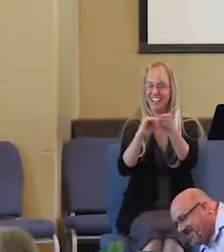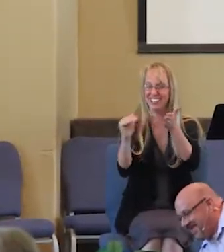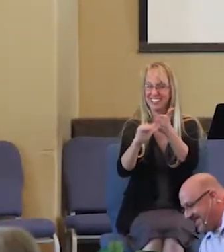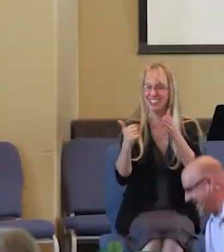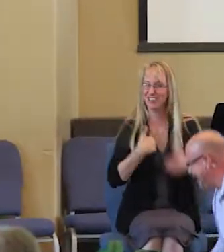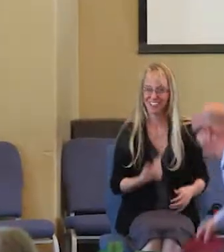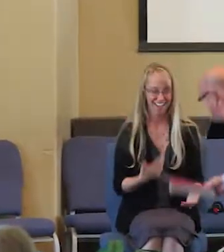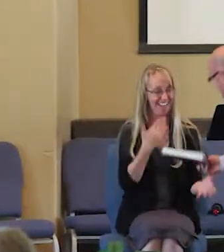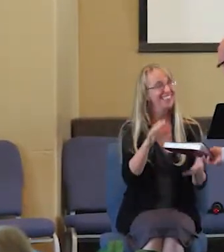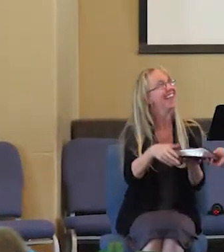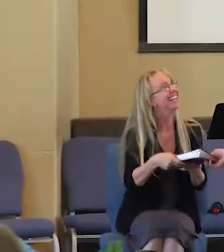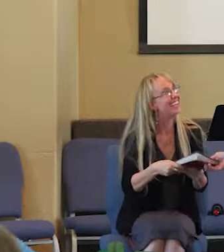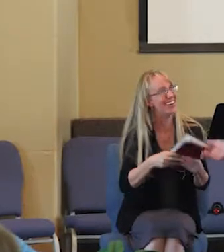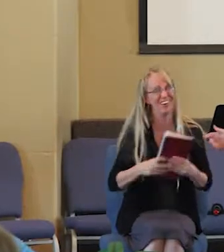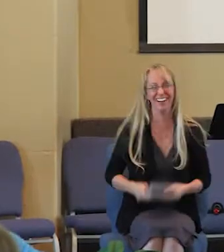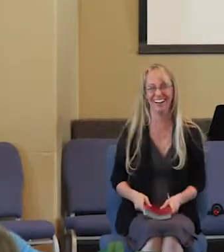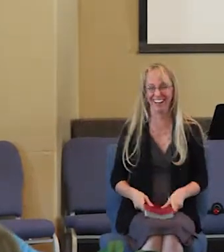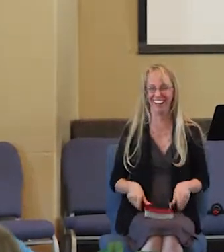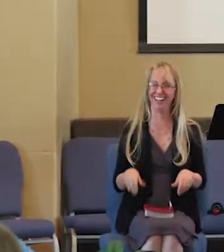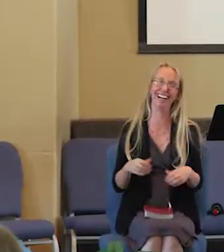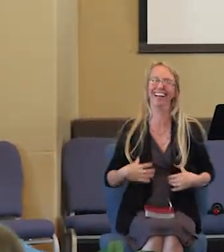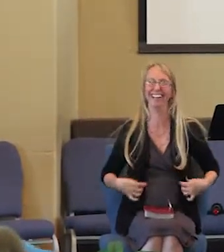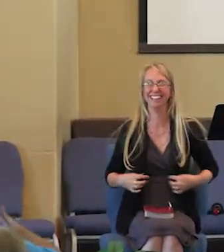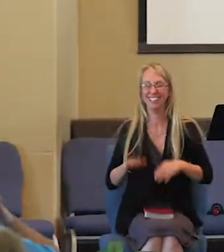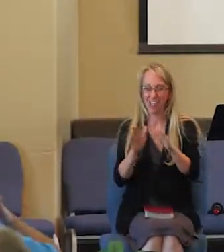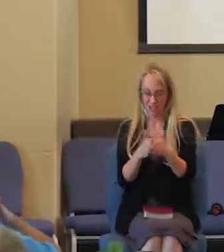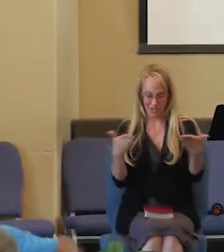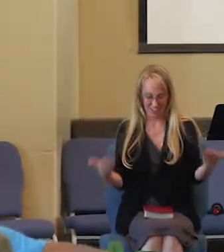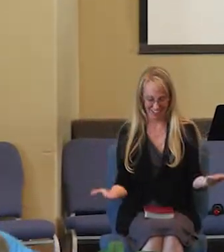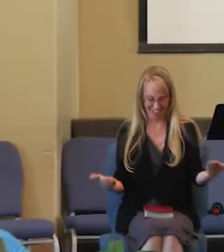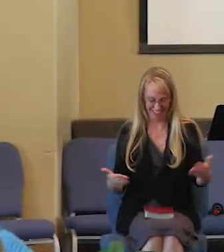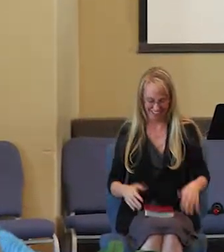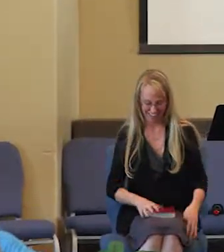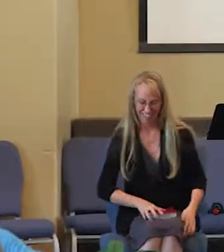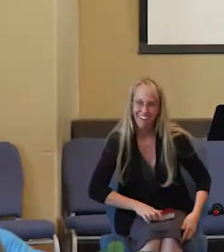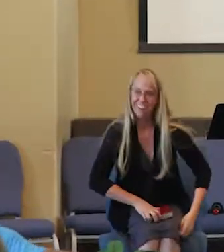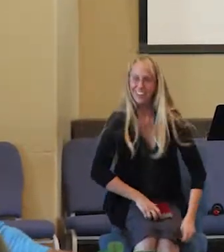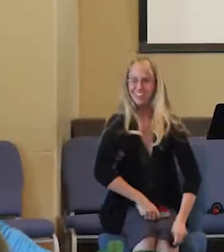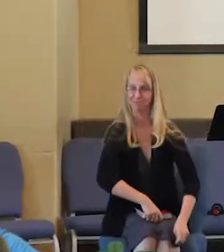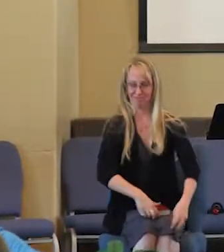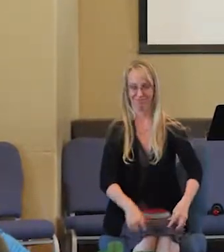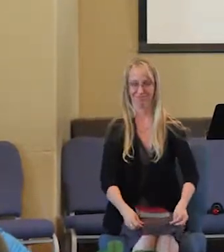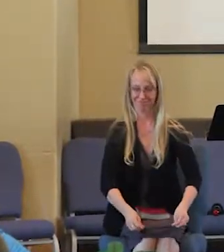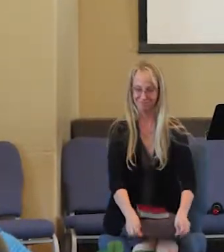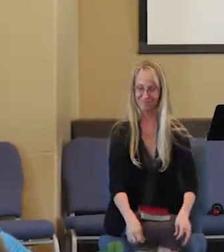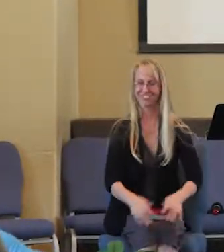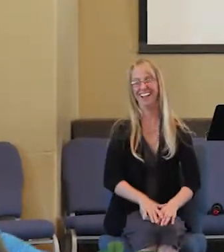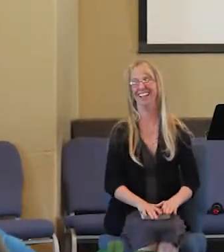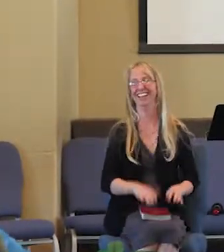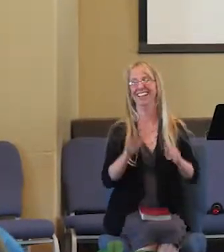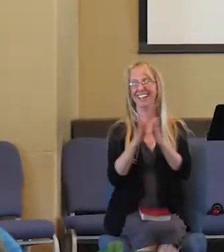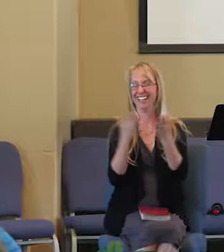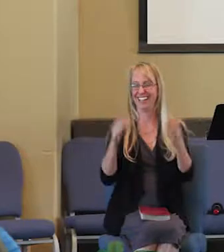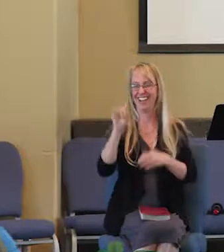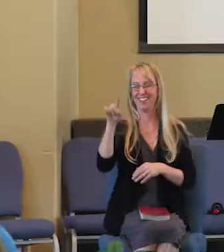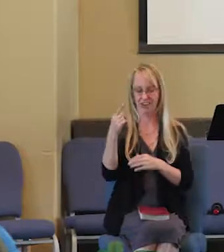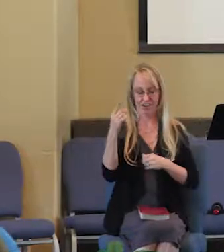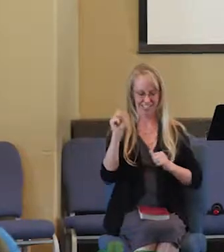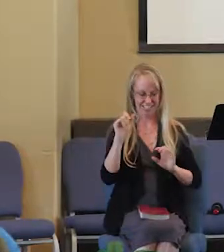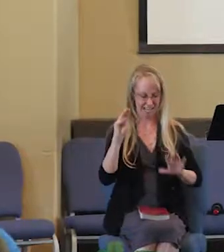excuse me. There we go. If you've got your Bibles, go ahead and turn to 1 Samuel